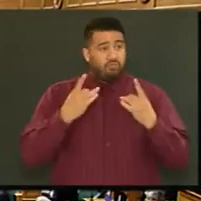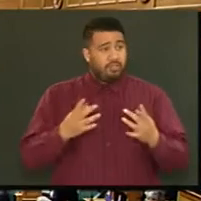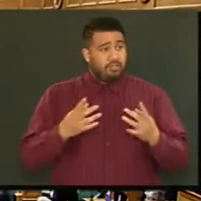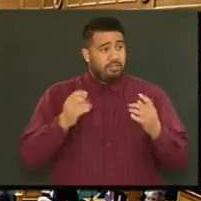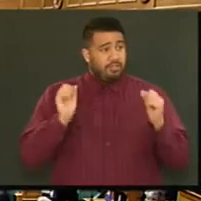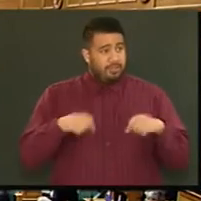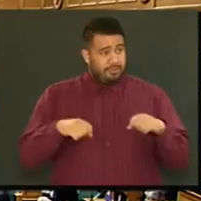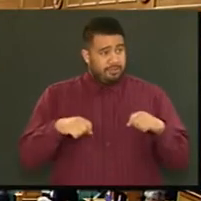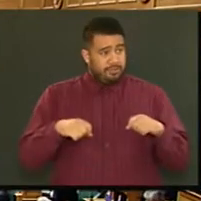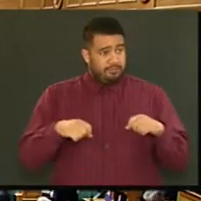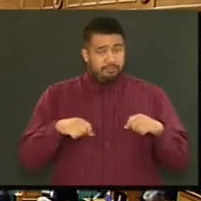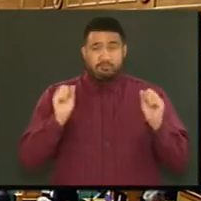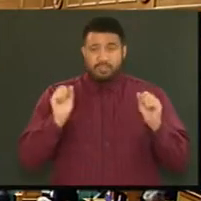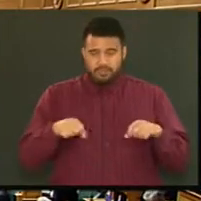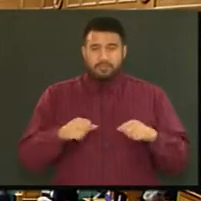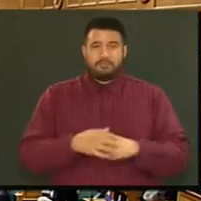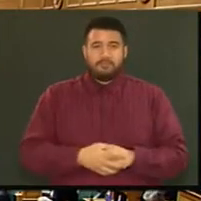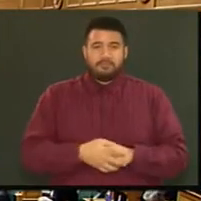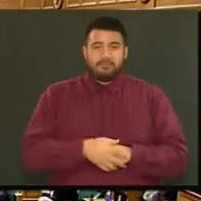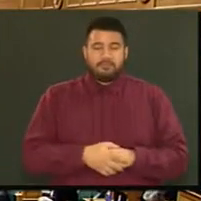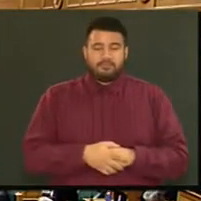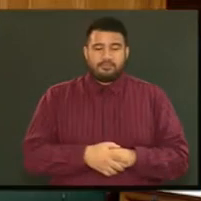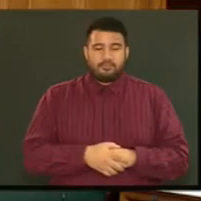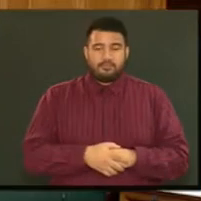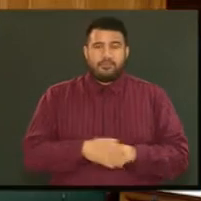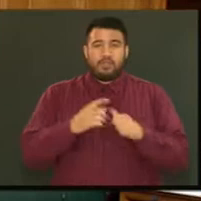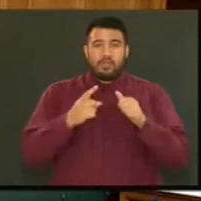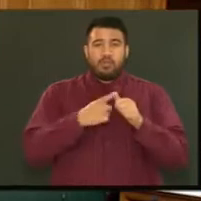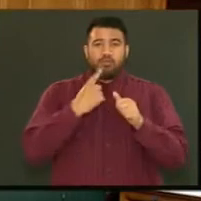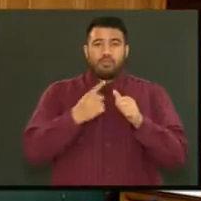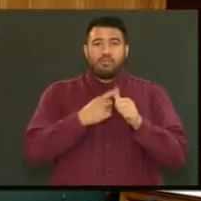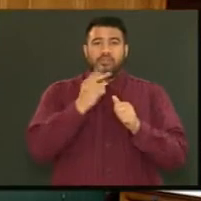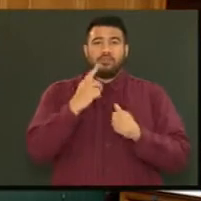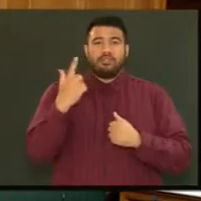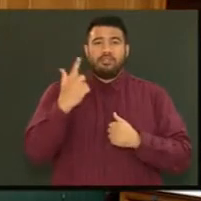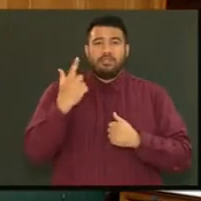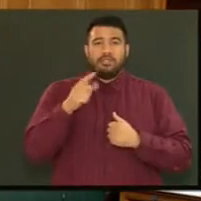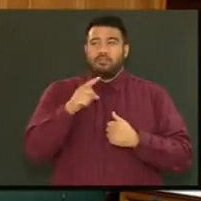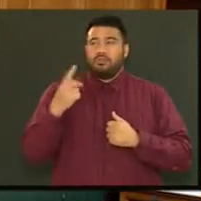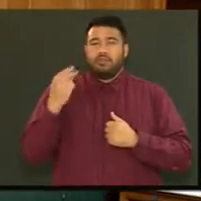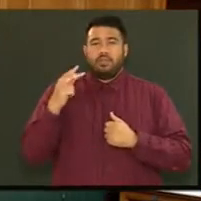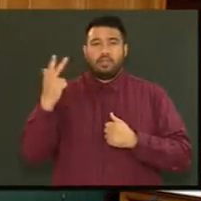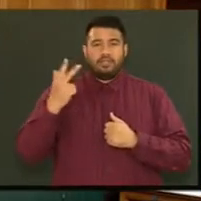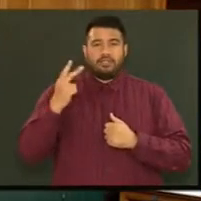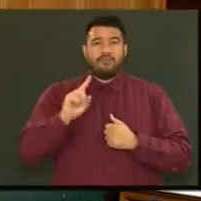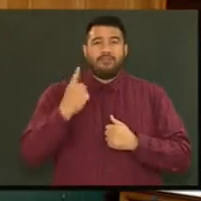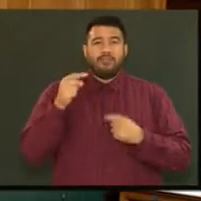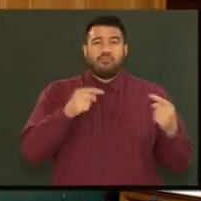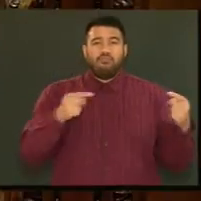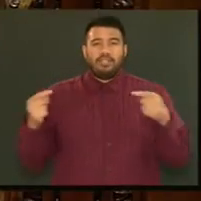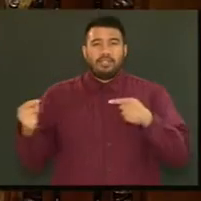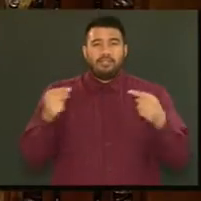no. The ayes have it. Appropriation 2017-18 Estimates Bill, first reading.